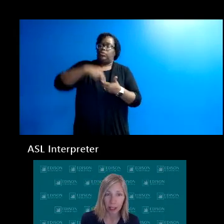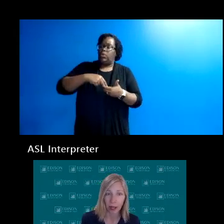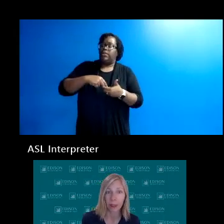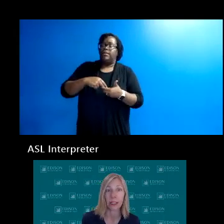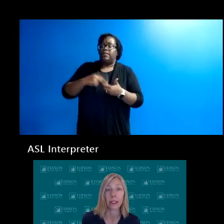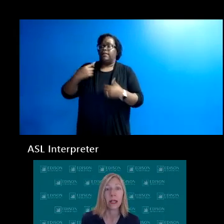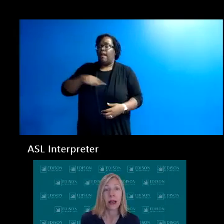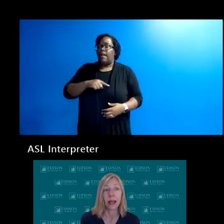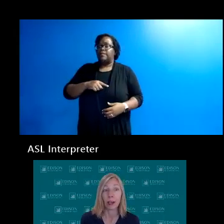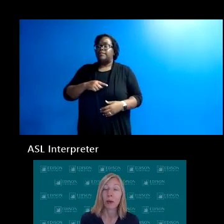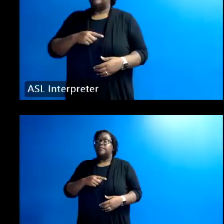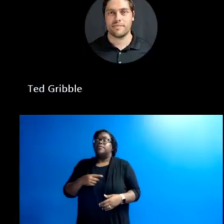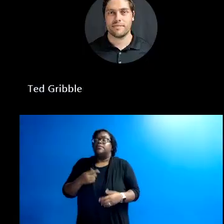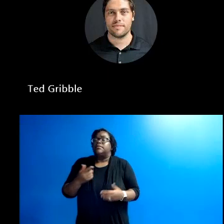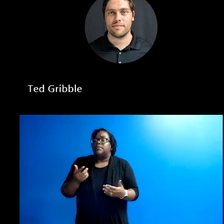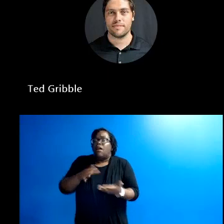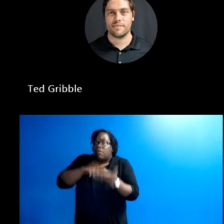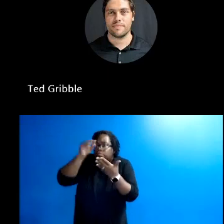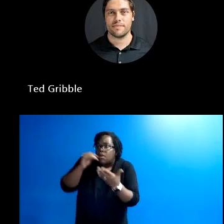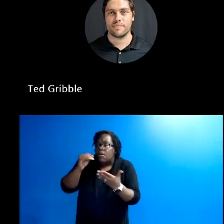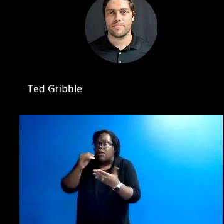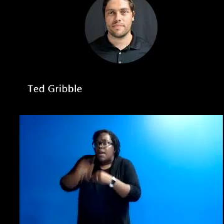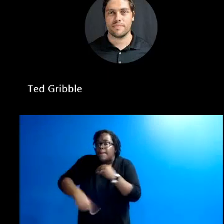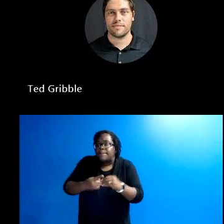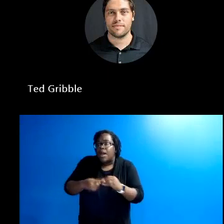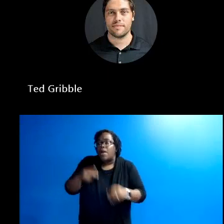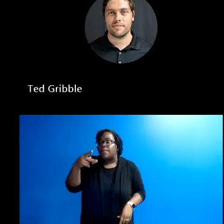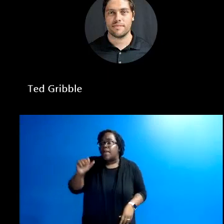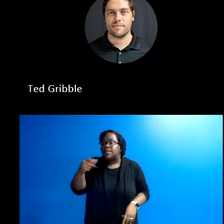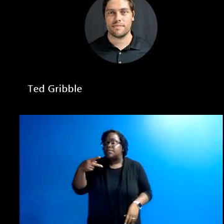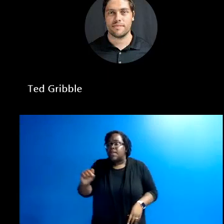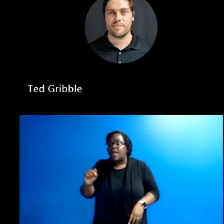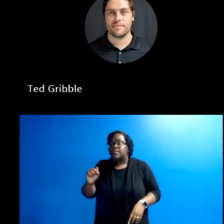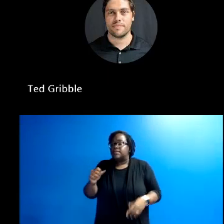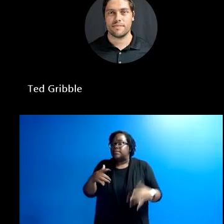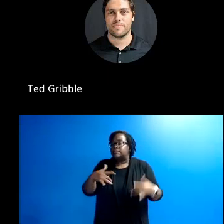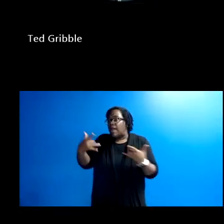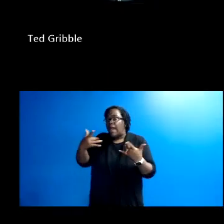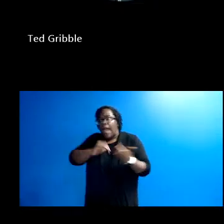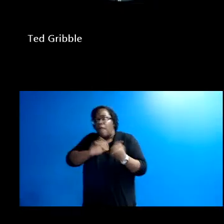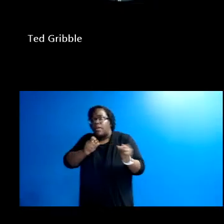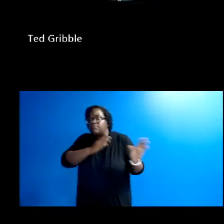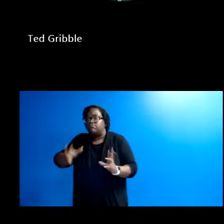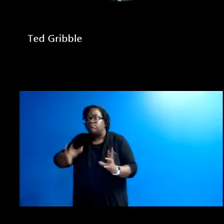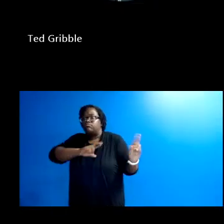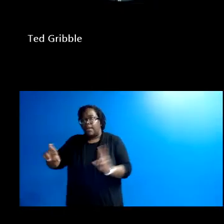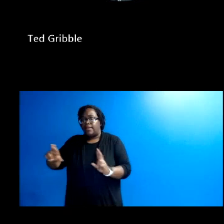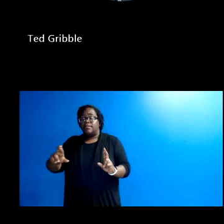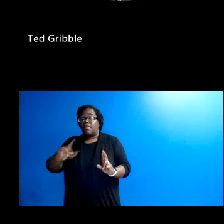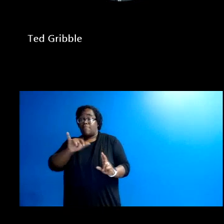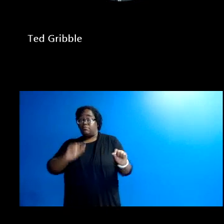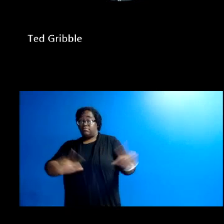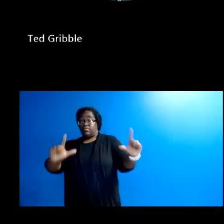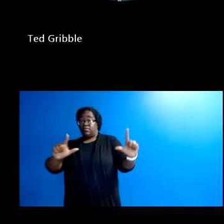schedules to come here and learn more about PSPS events and how to be prepared for them. The slide you're seeing in